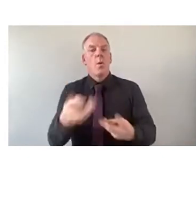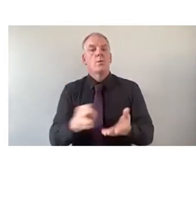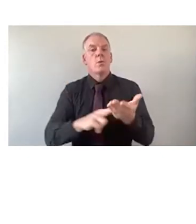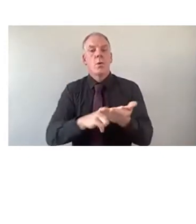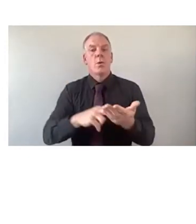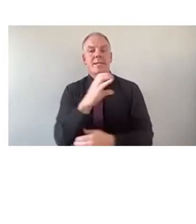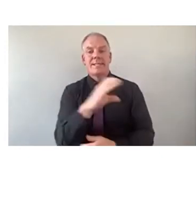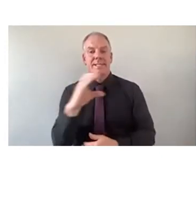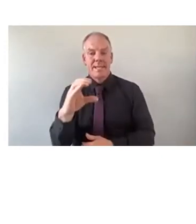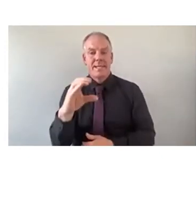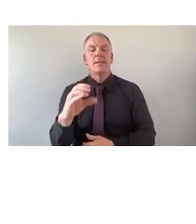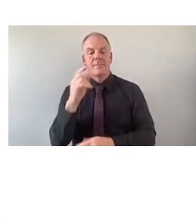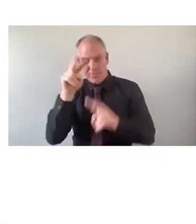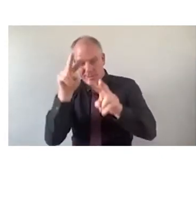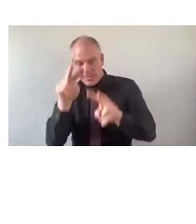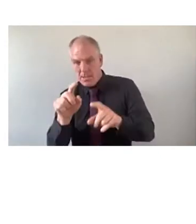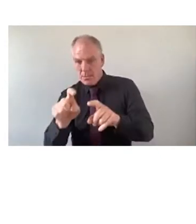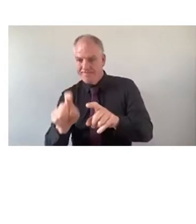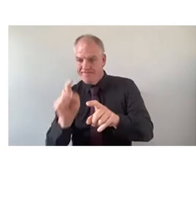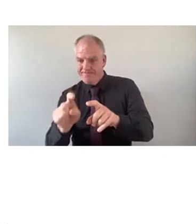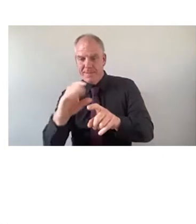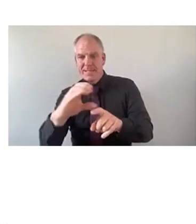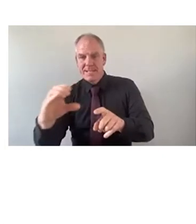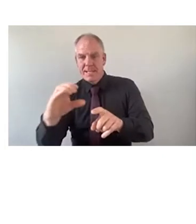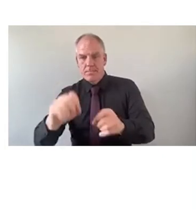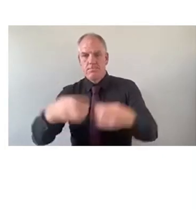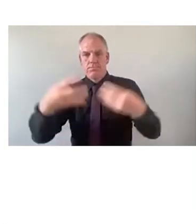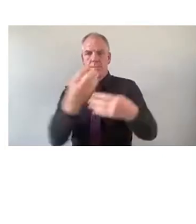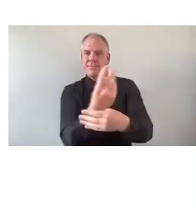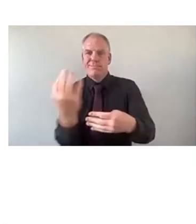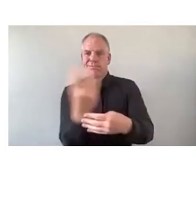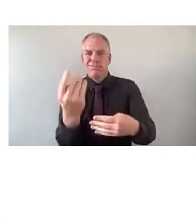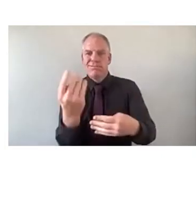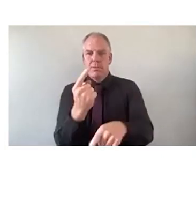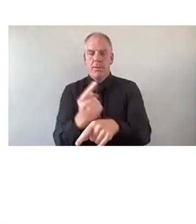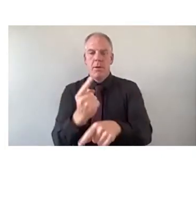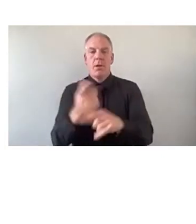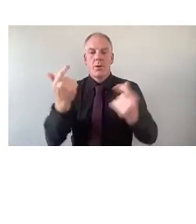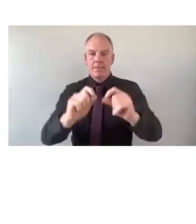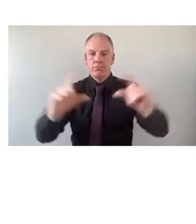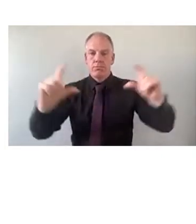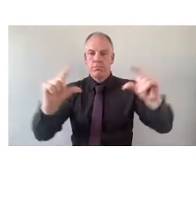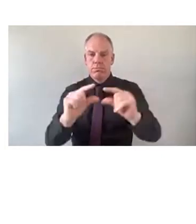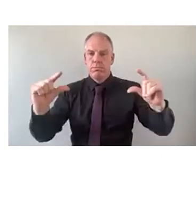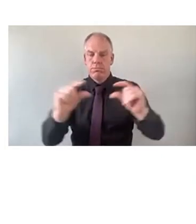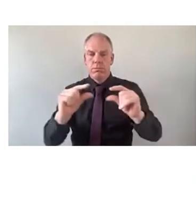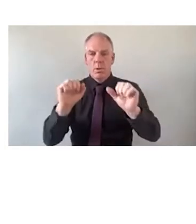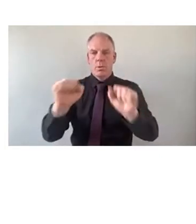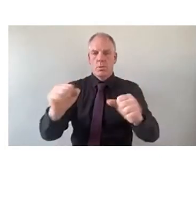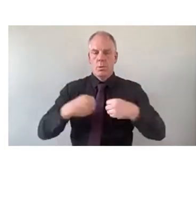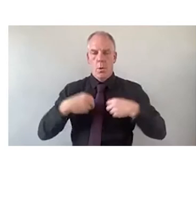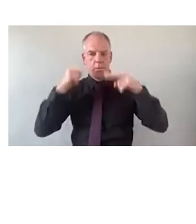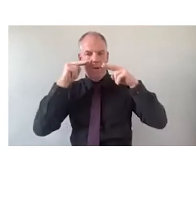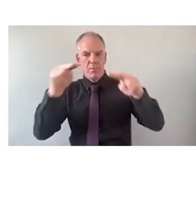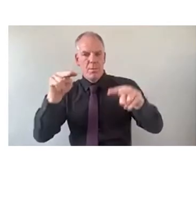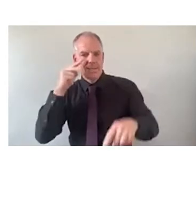captioning. If you wish to activate live captioning, please click the CC button at the bottom of your screen. You can adjust the